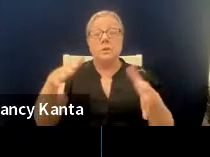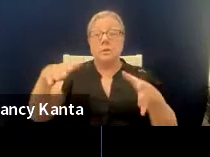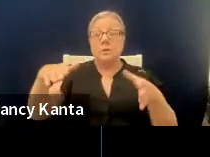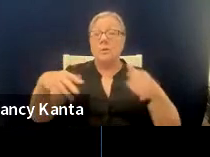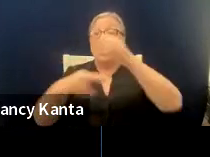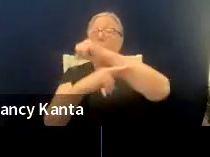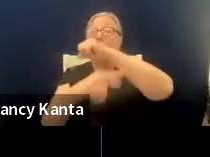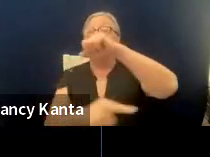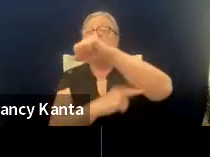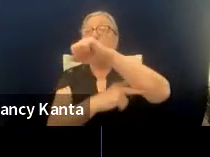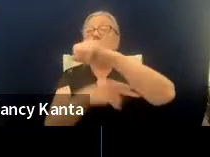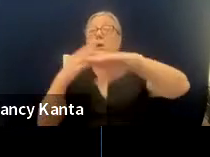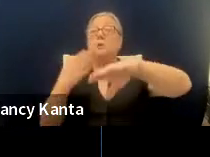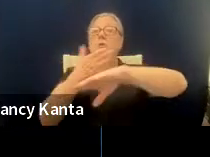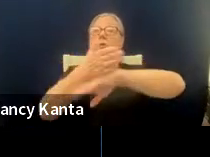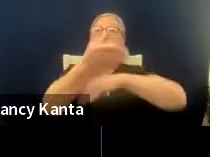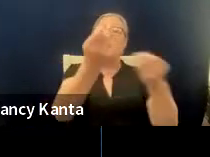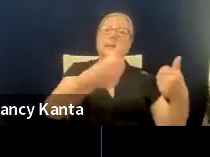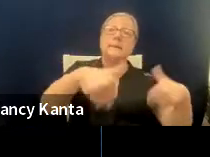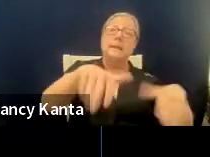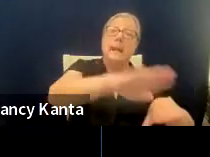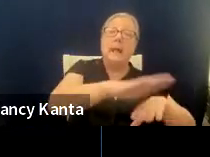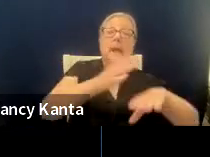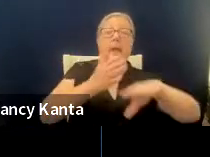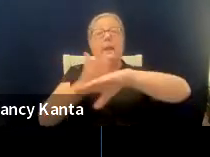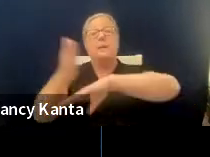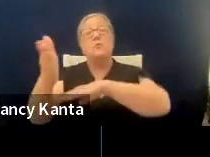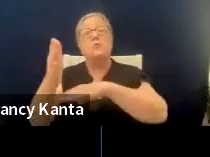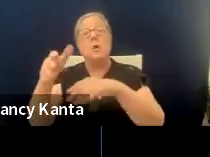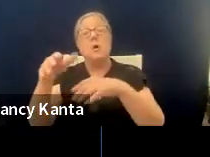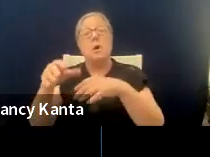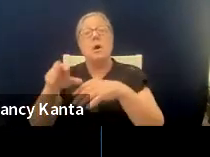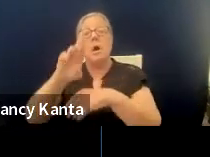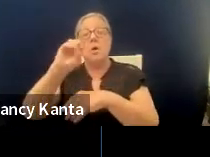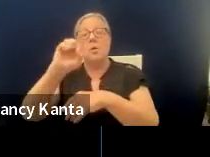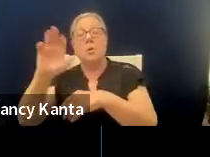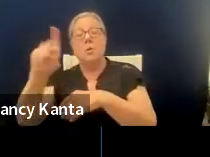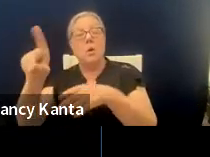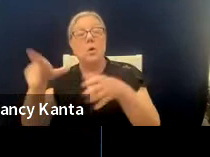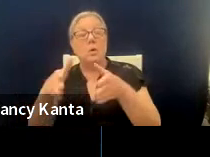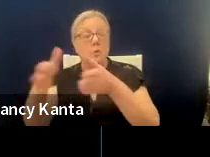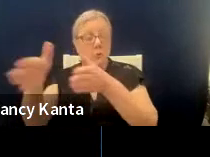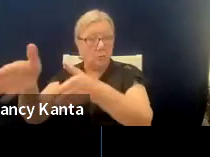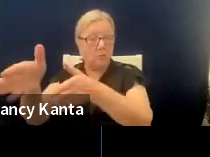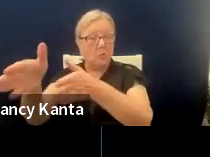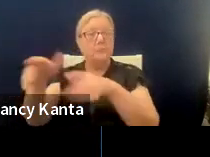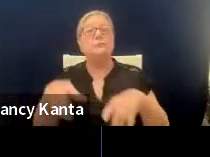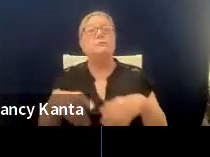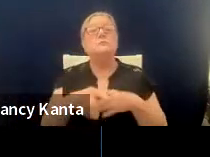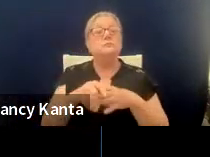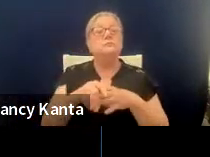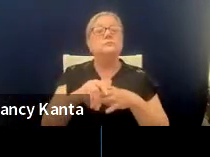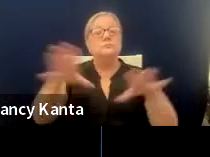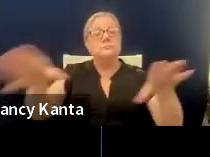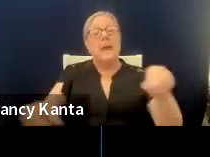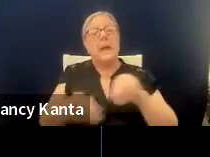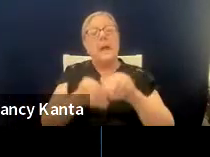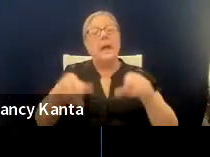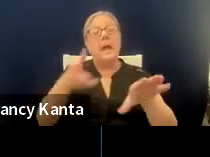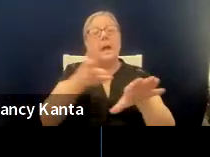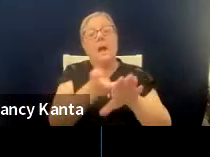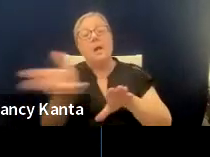road, the piers get more complex in their arrangement as on and off ramps start to diverge from the